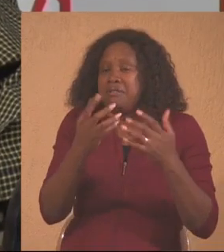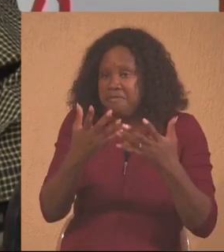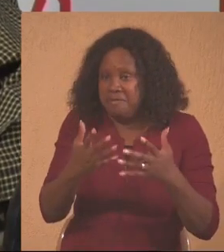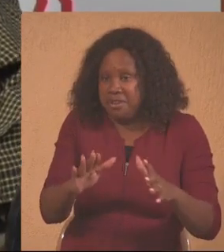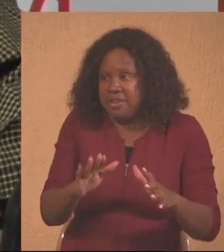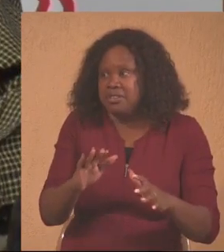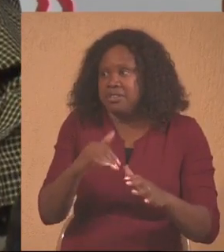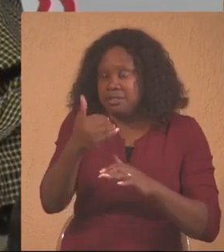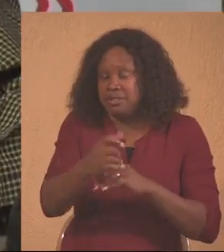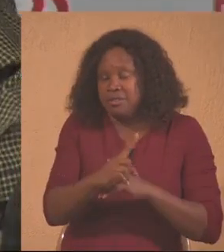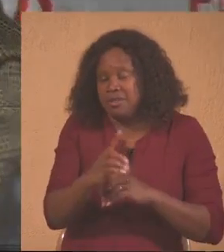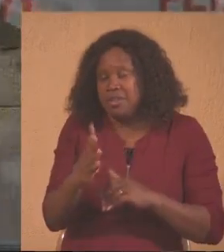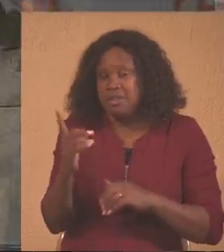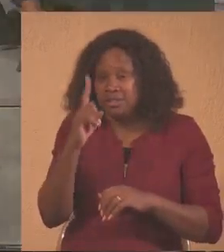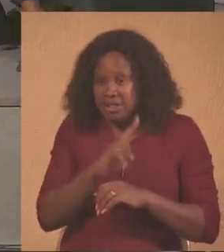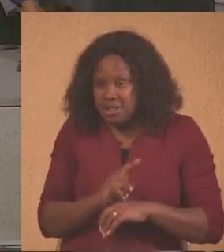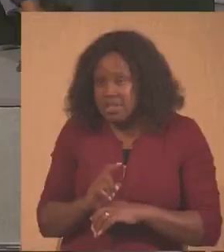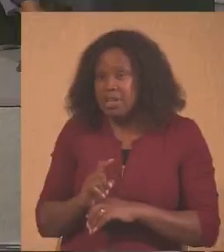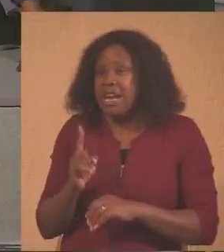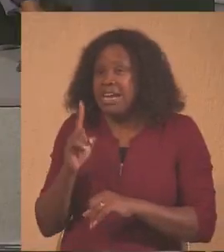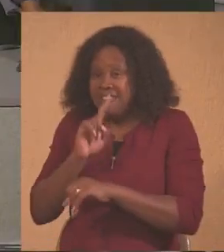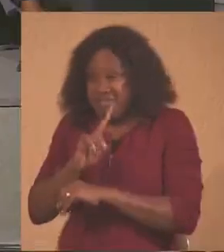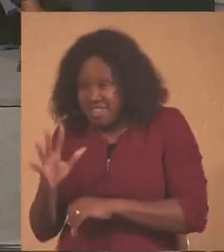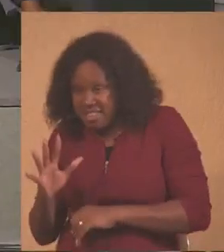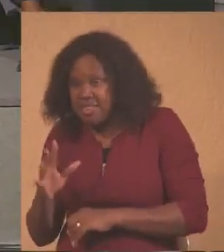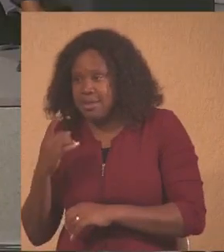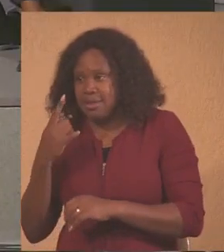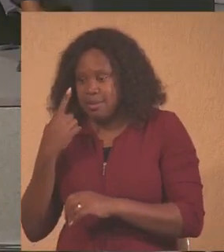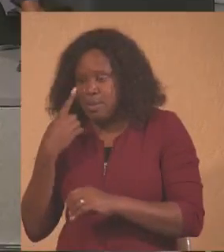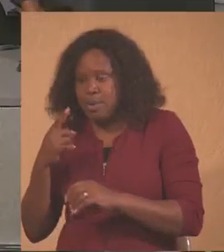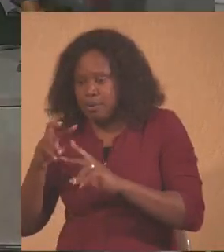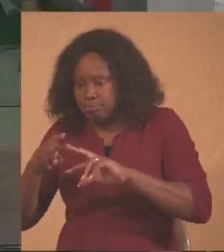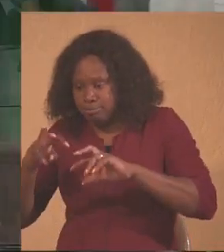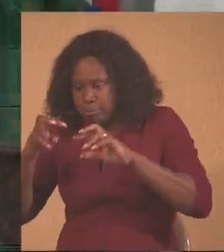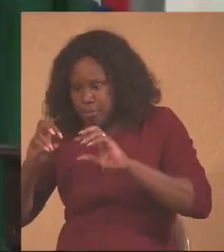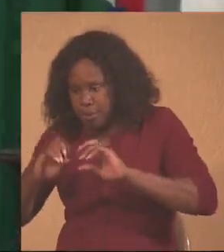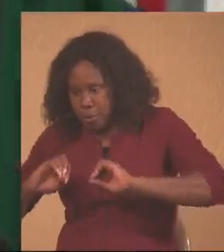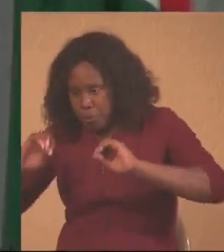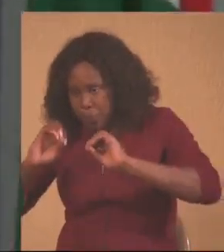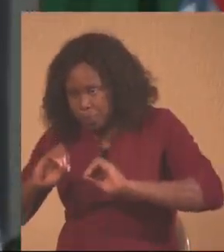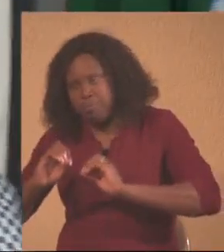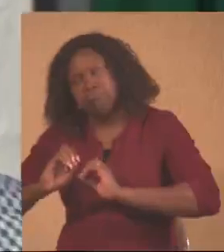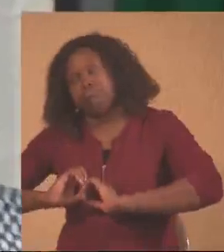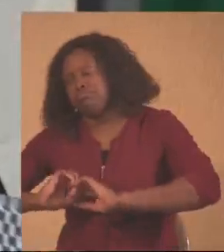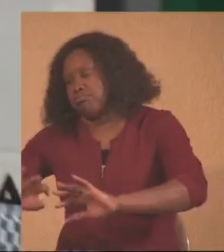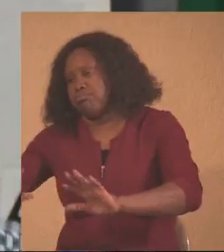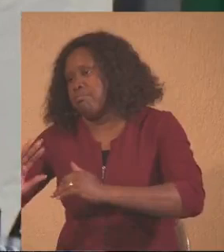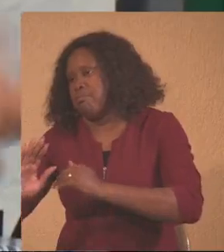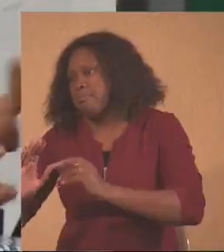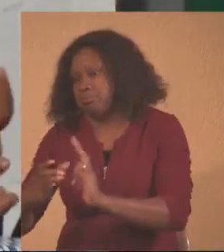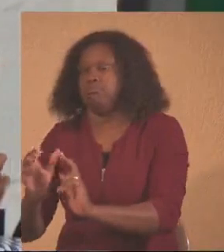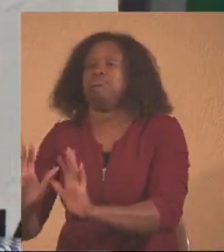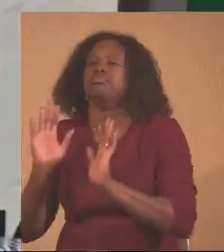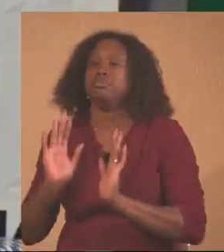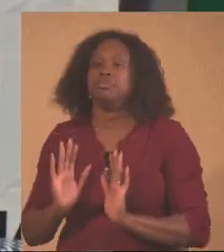Yes. key objective for quarantining or isolation of people is to